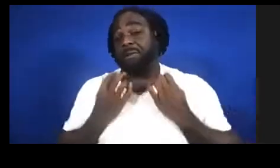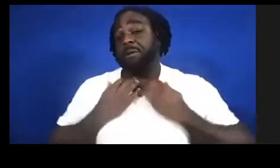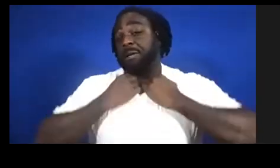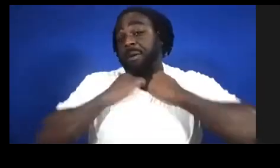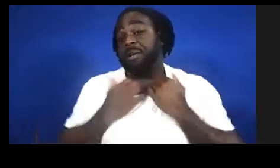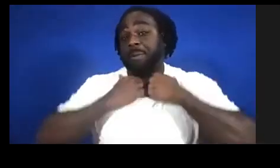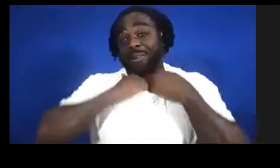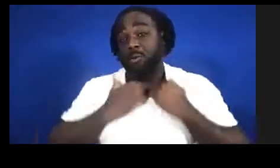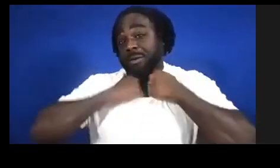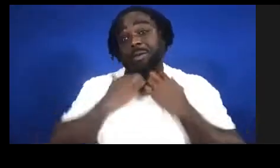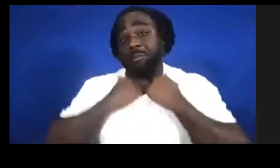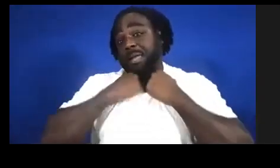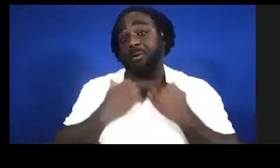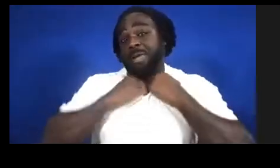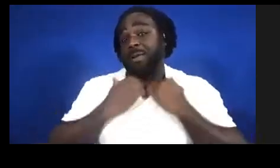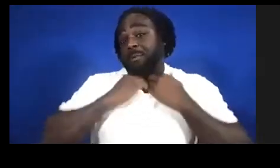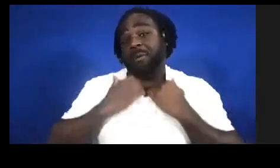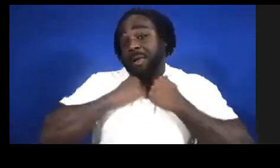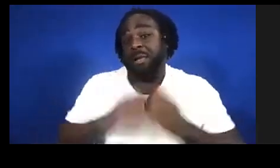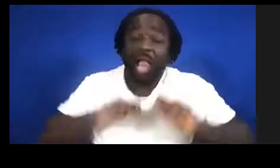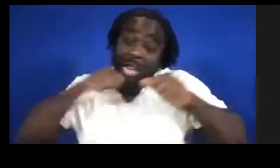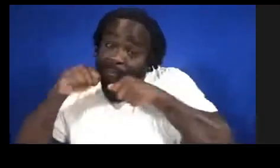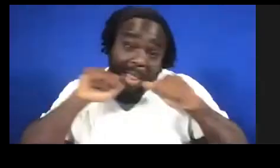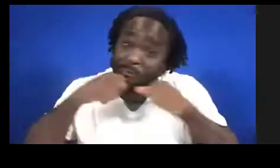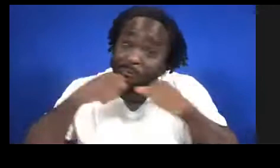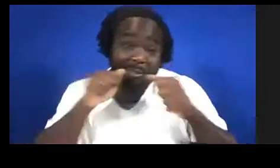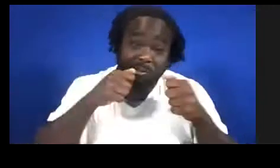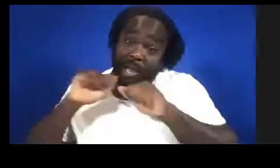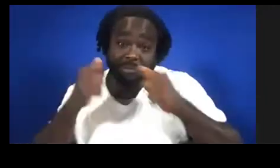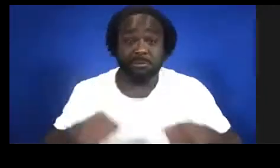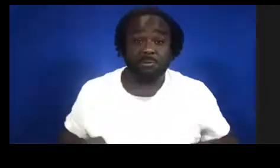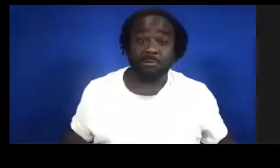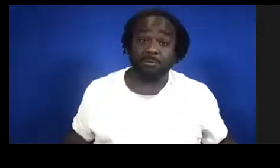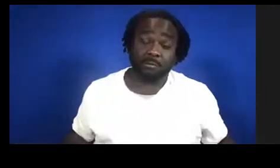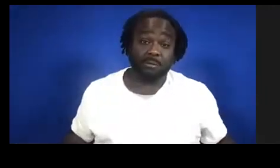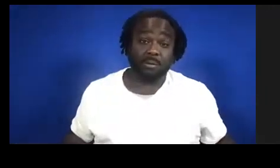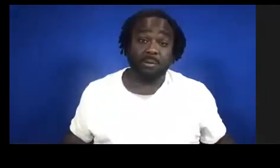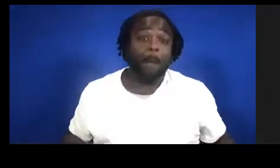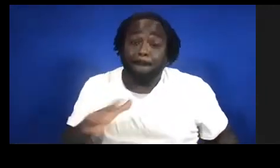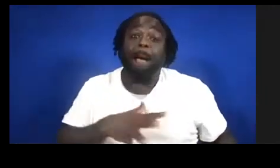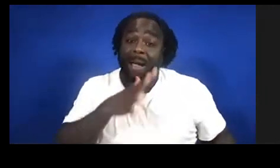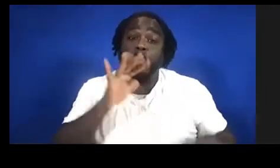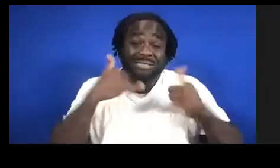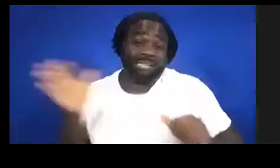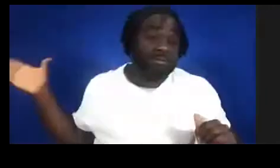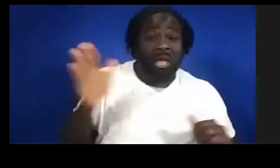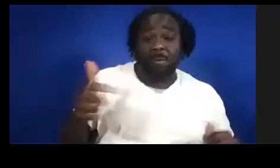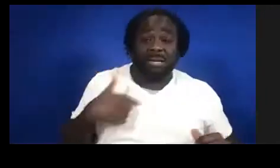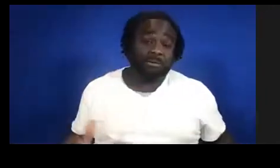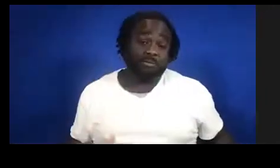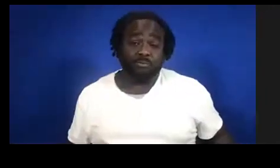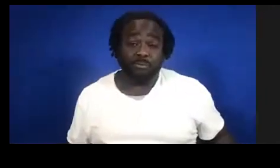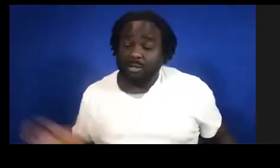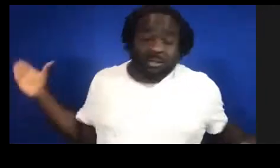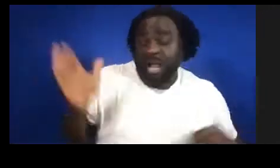You know, we got them bibs. We we change them out when we need to,